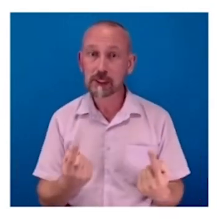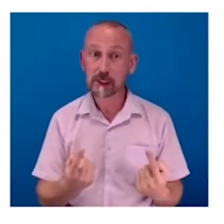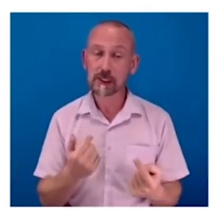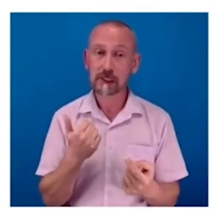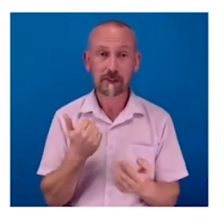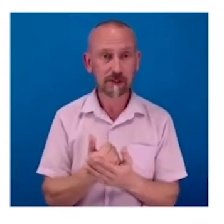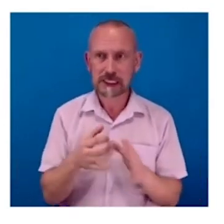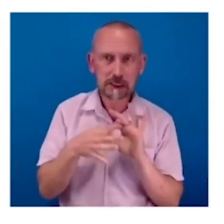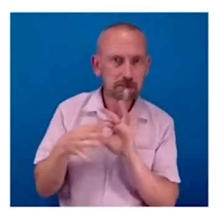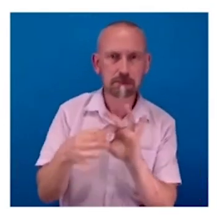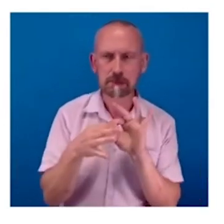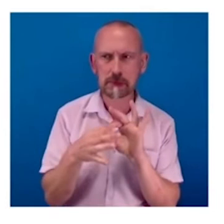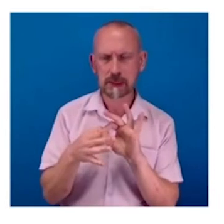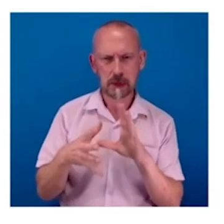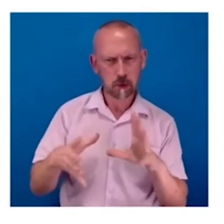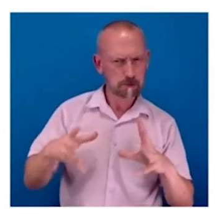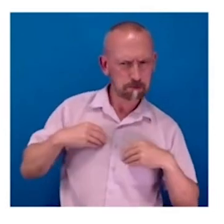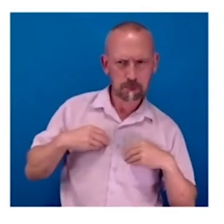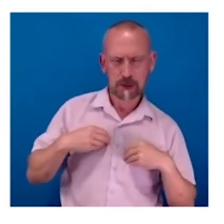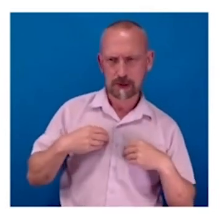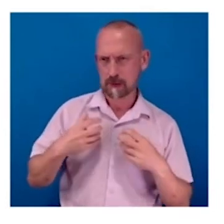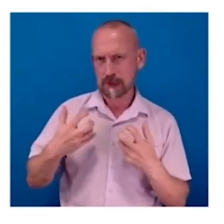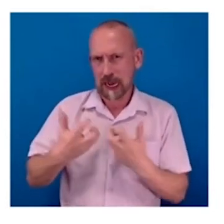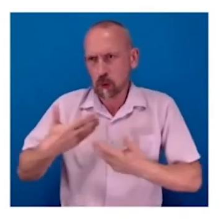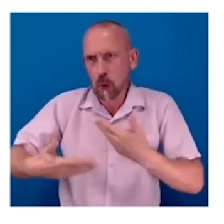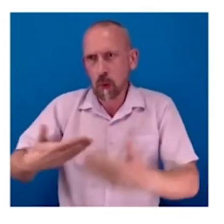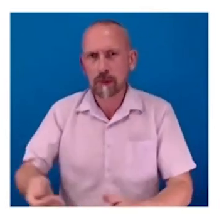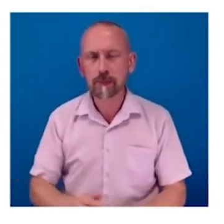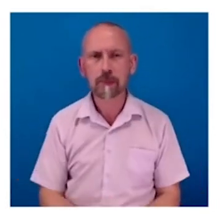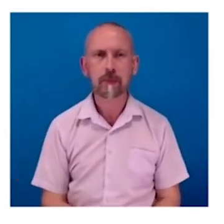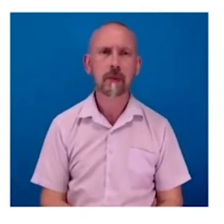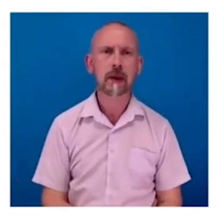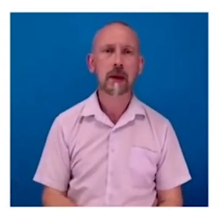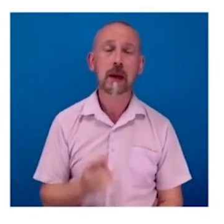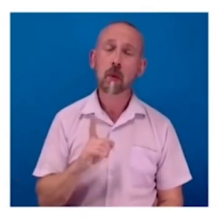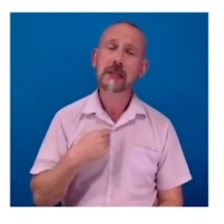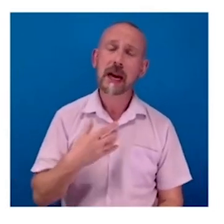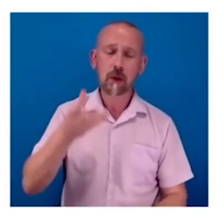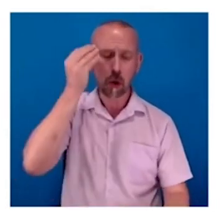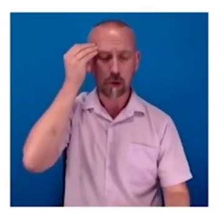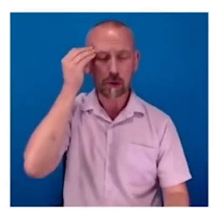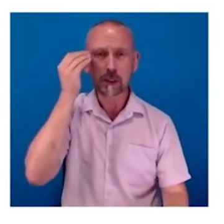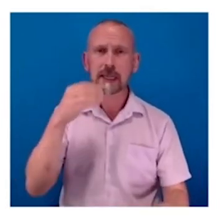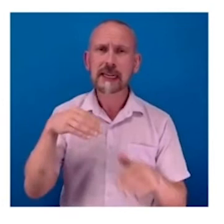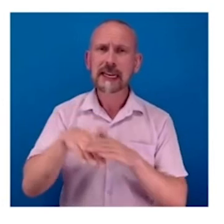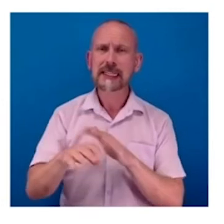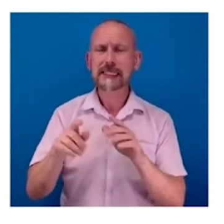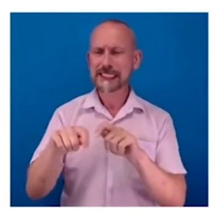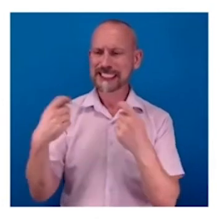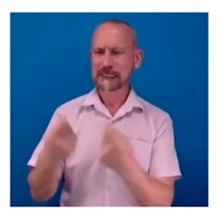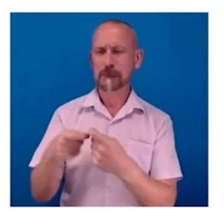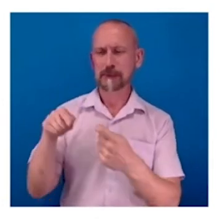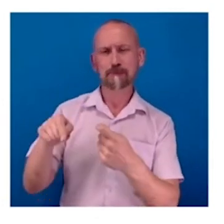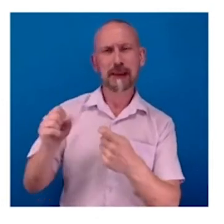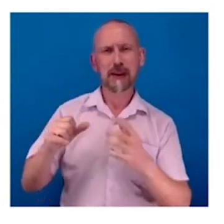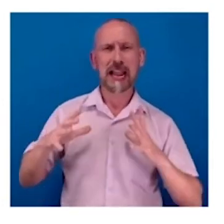what I've loved in the lounge in the environment in Teams, you can just start a meeting,